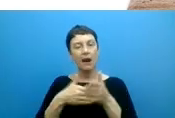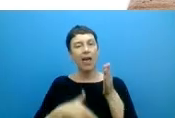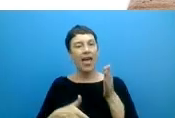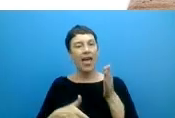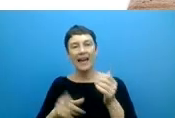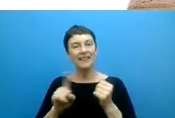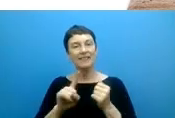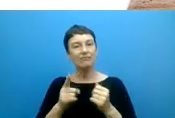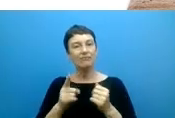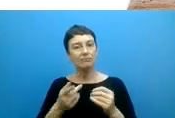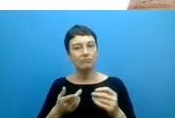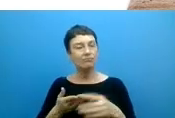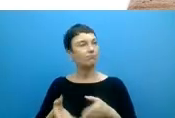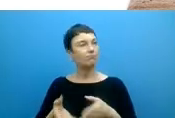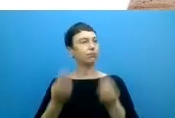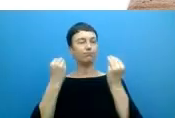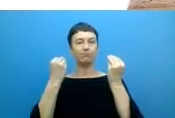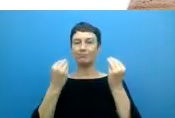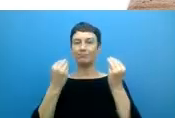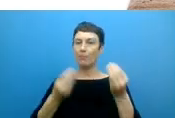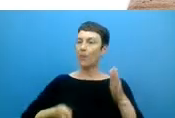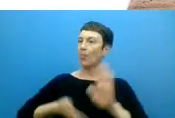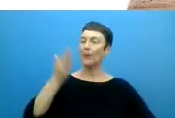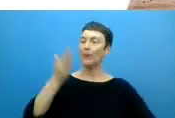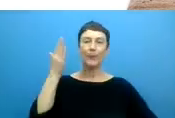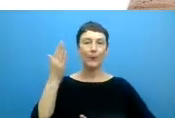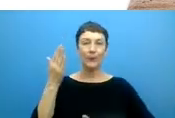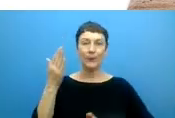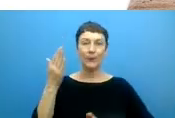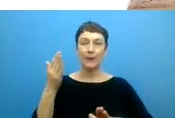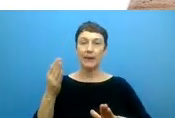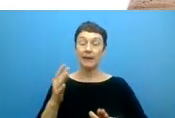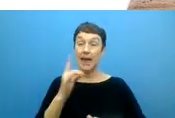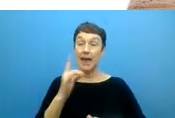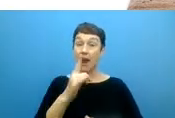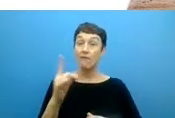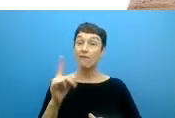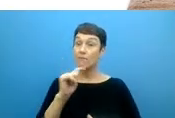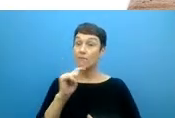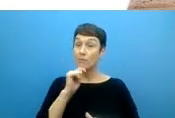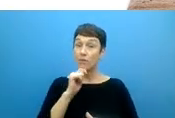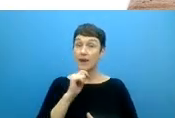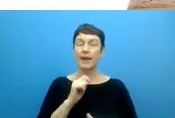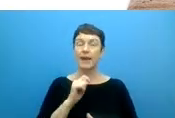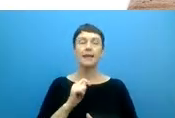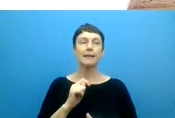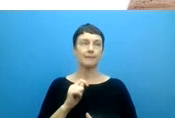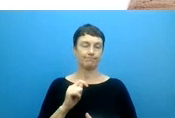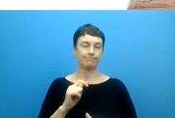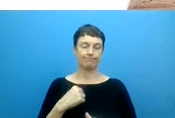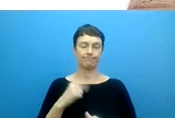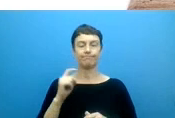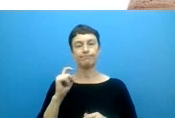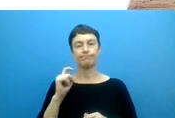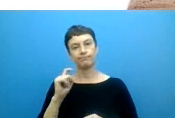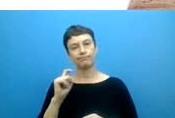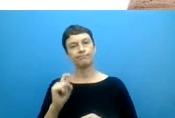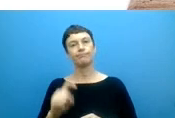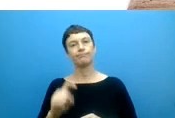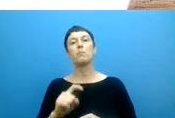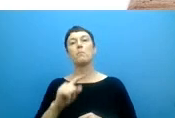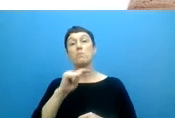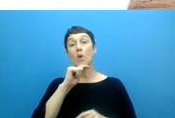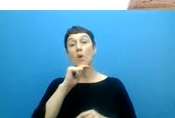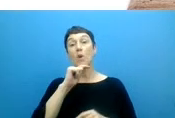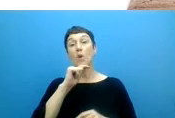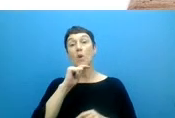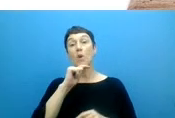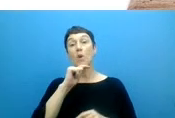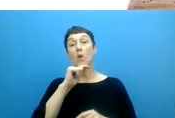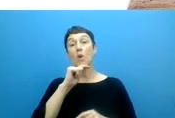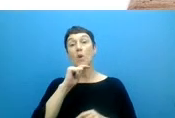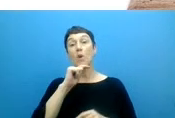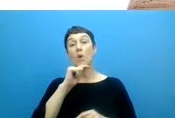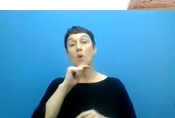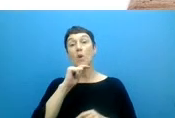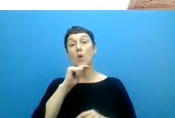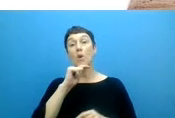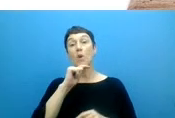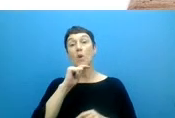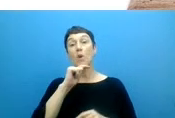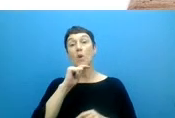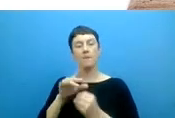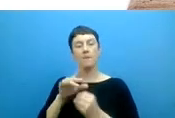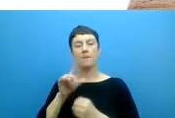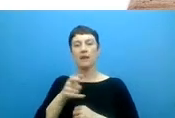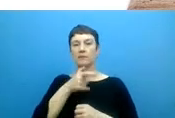did was every morning we started off with a house committee member saying a quote, and then we wanted to build a culture of honoring each